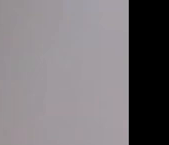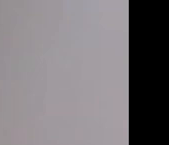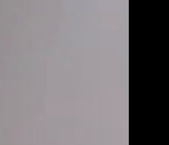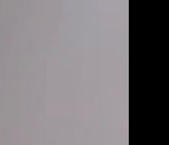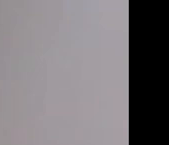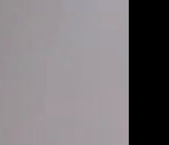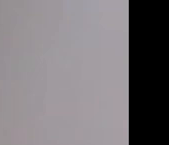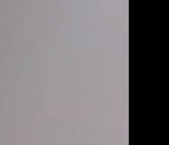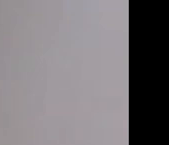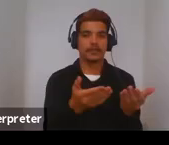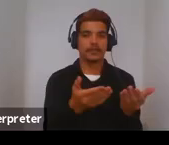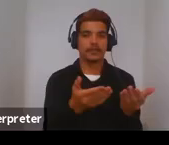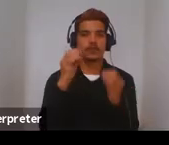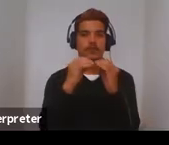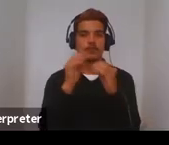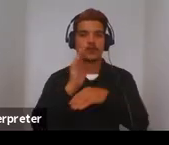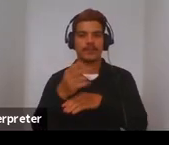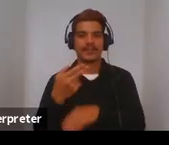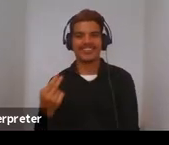And here's one more video.